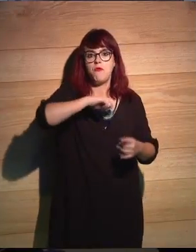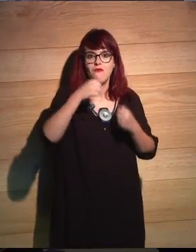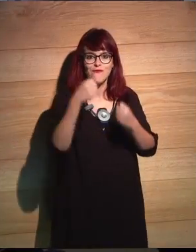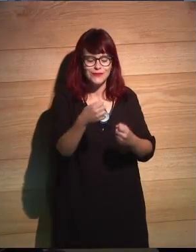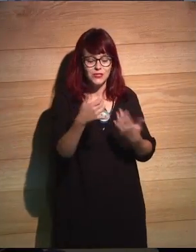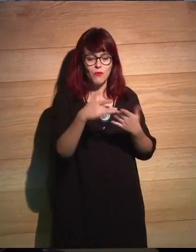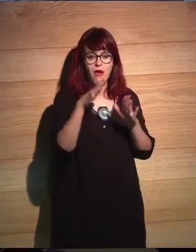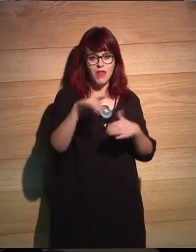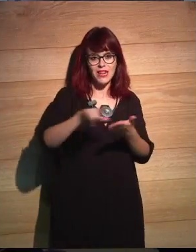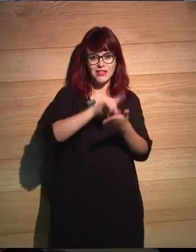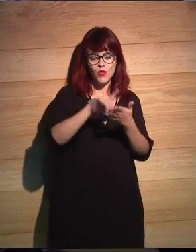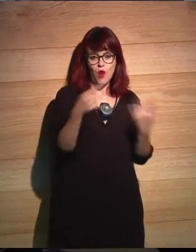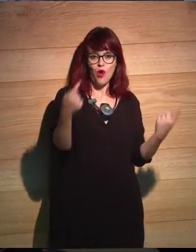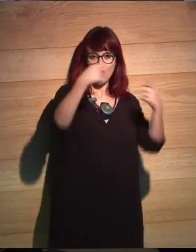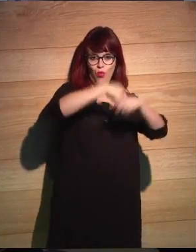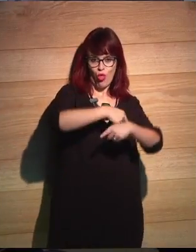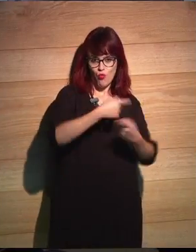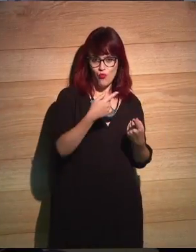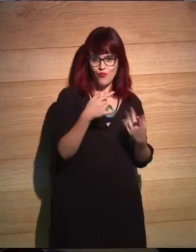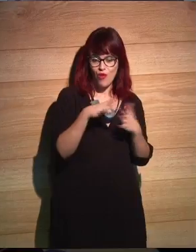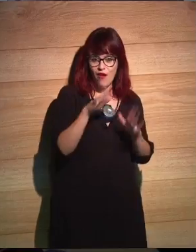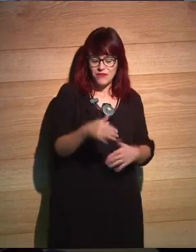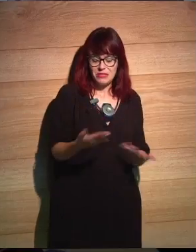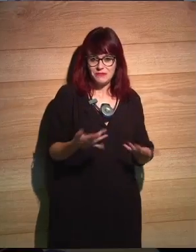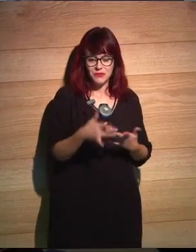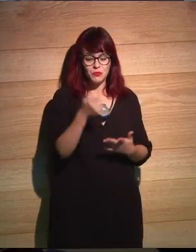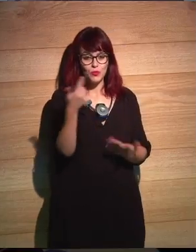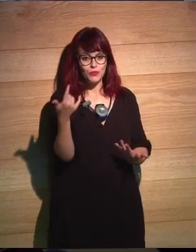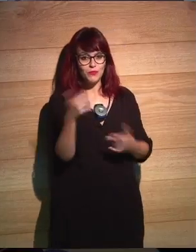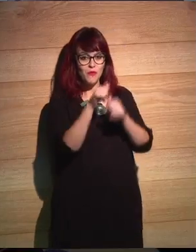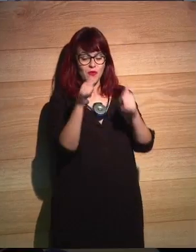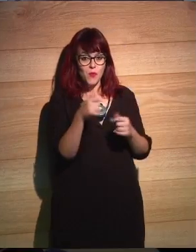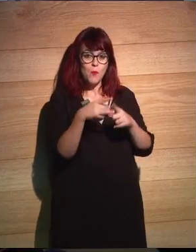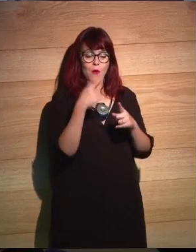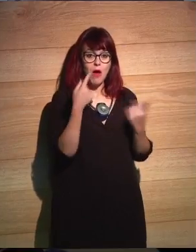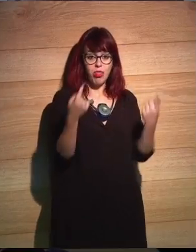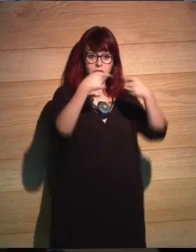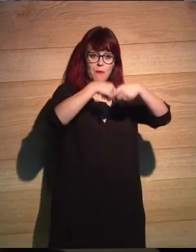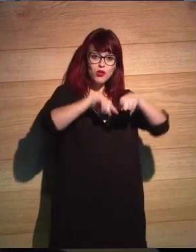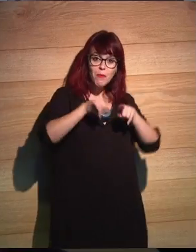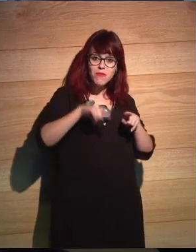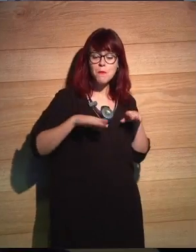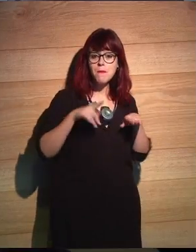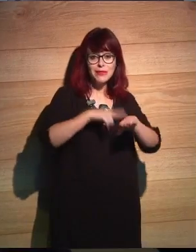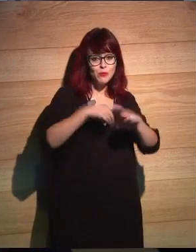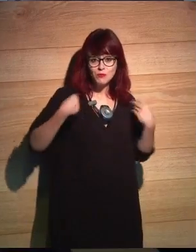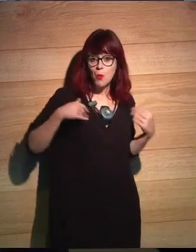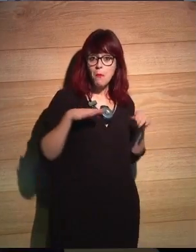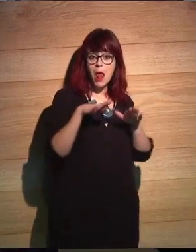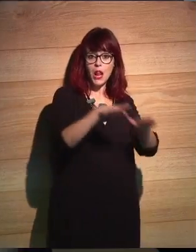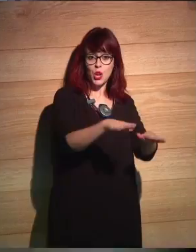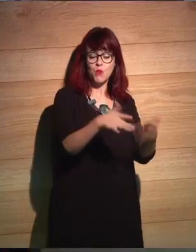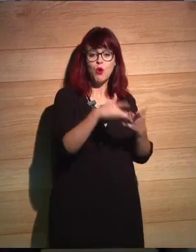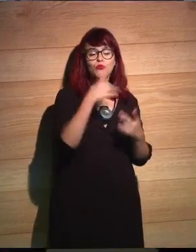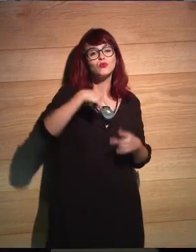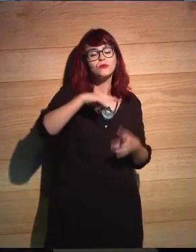were reading Spanish literature because they believed that that was more interesting. So we are raised in different